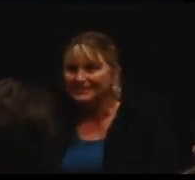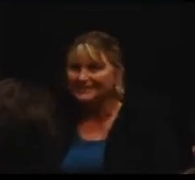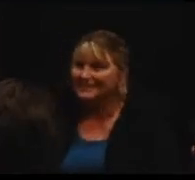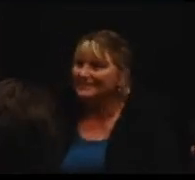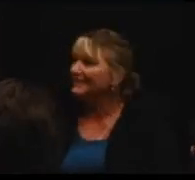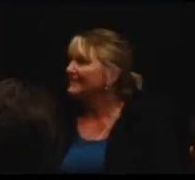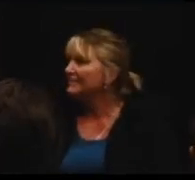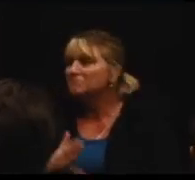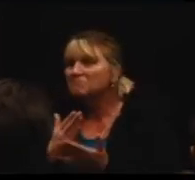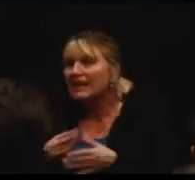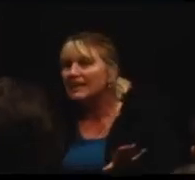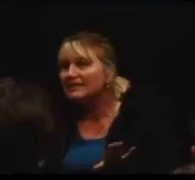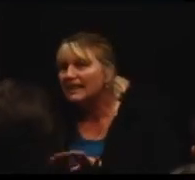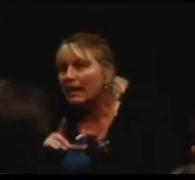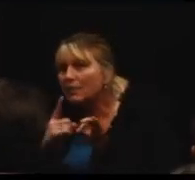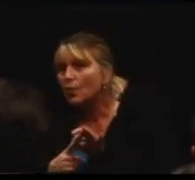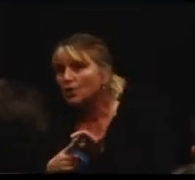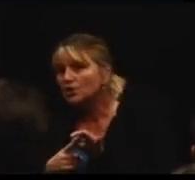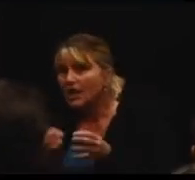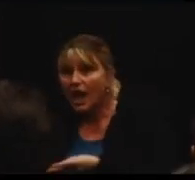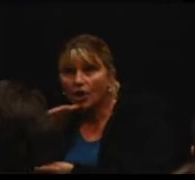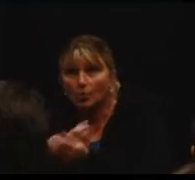Really the same question to you, what are the economic opportunities, but